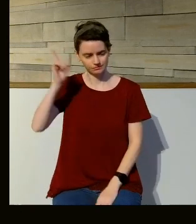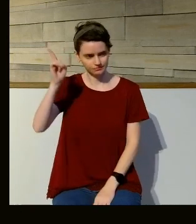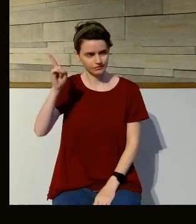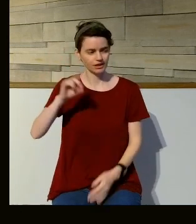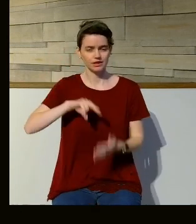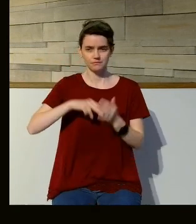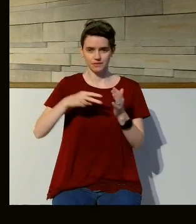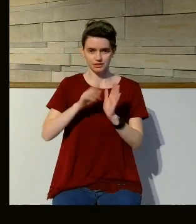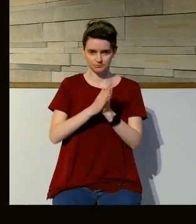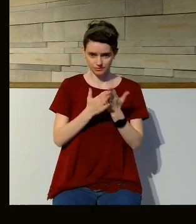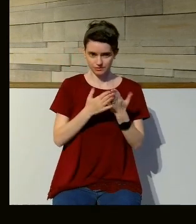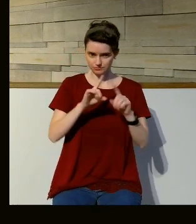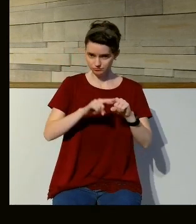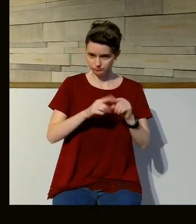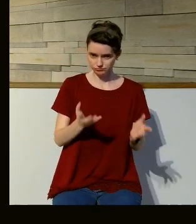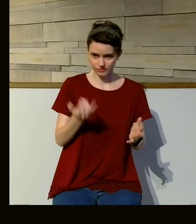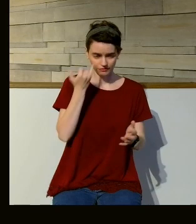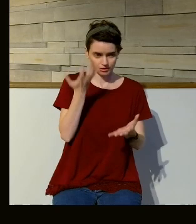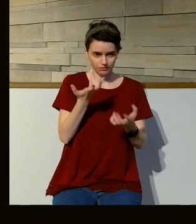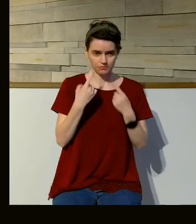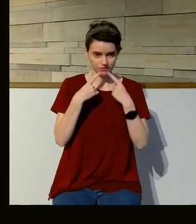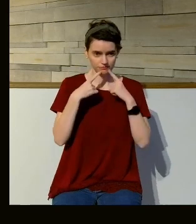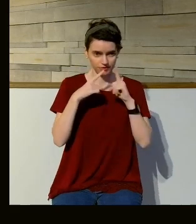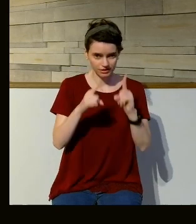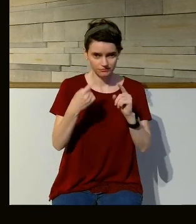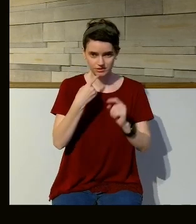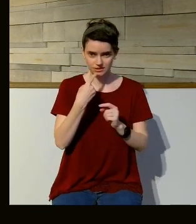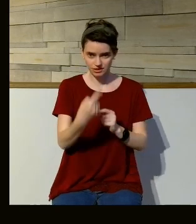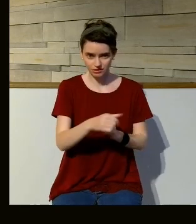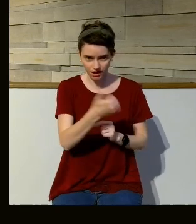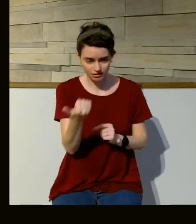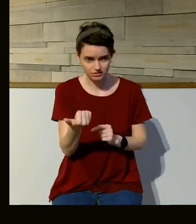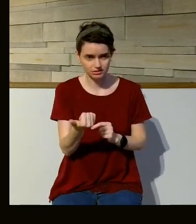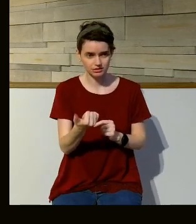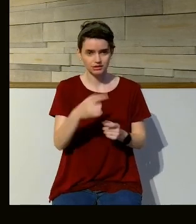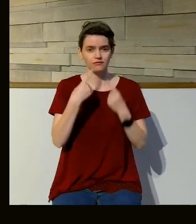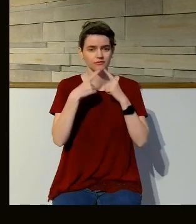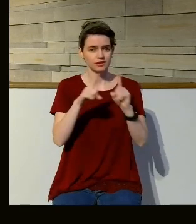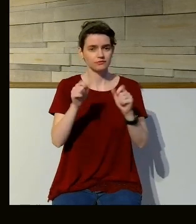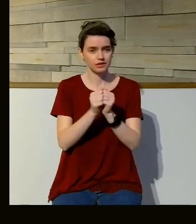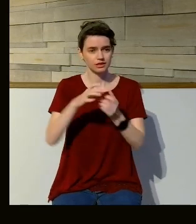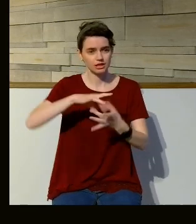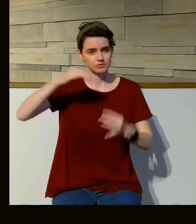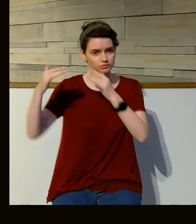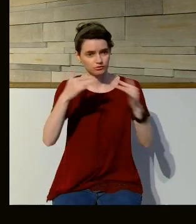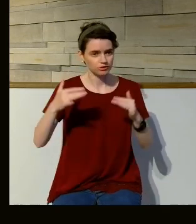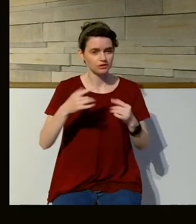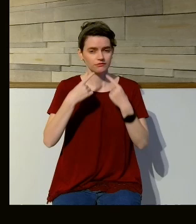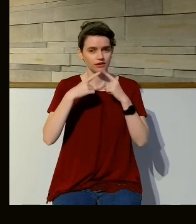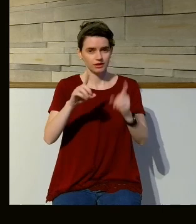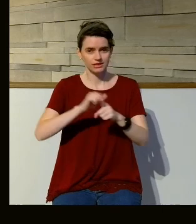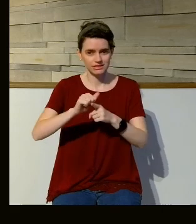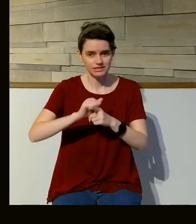Which means, biblically speaking, if you want to be effective in evangelism, if you want to be effective in spiritual warfare, if you want to be effective in